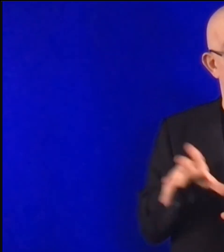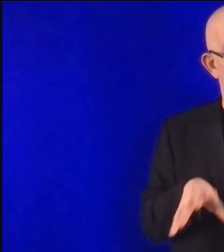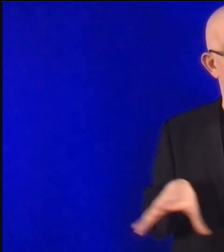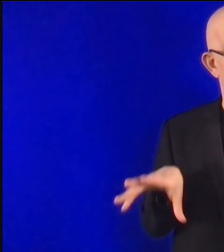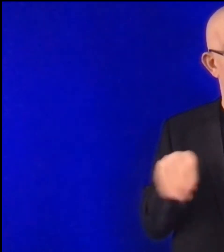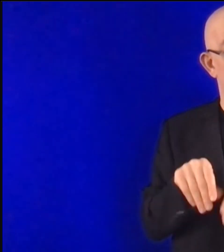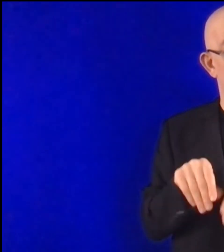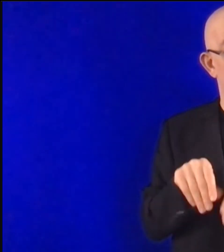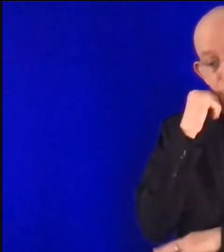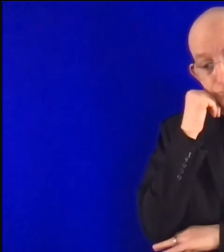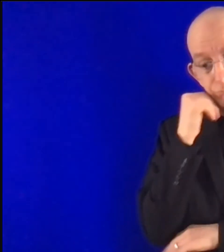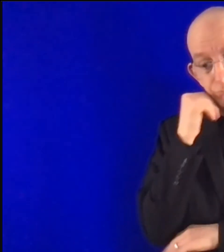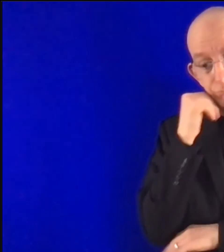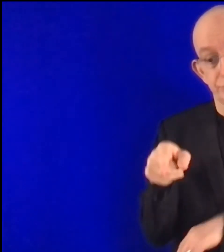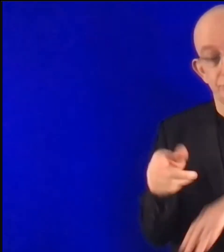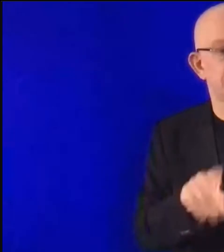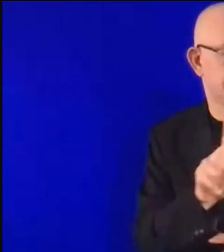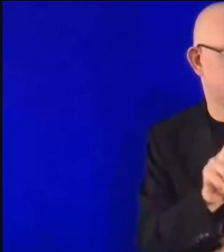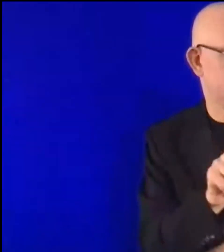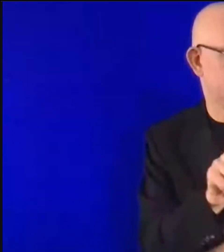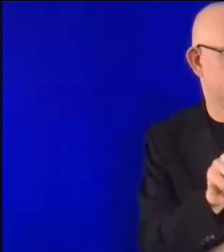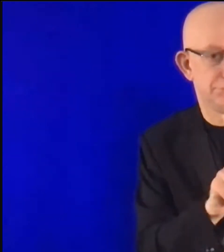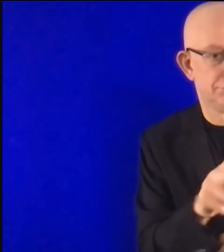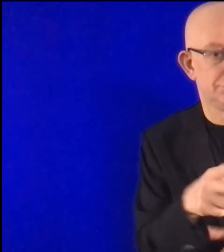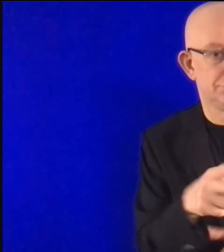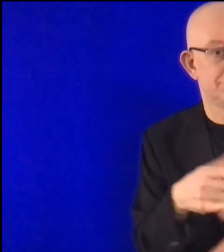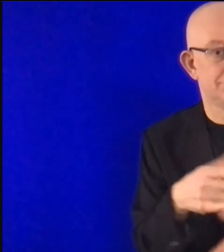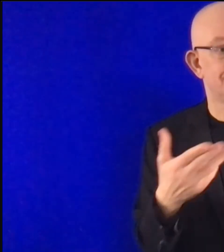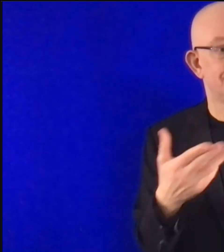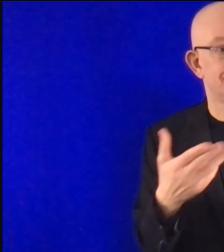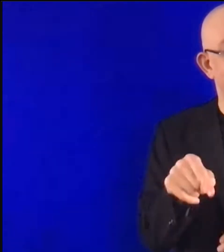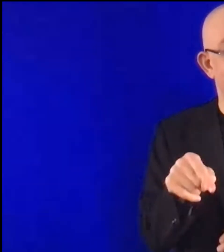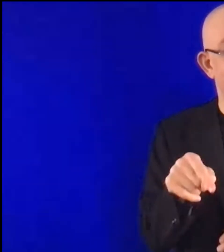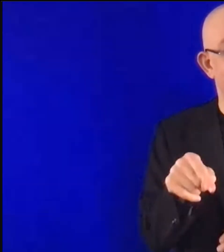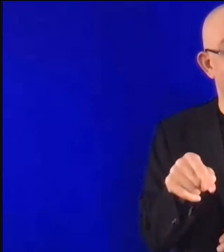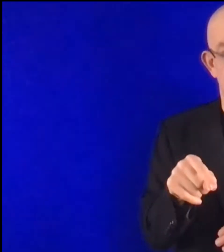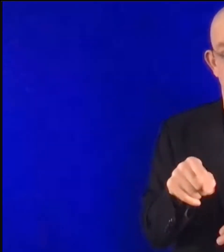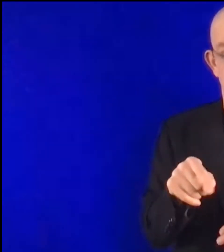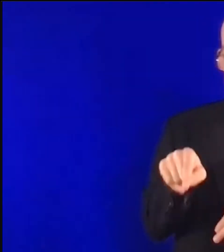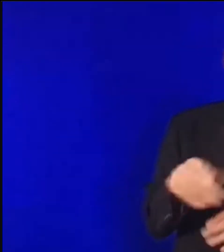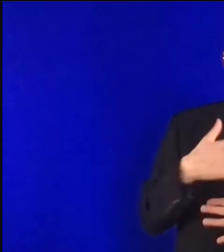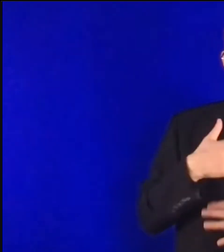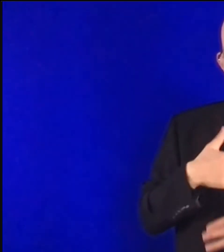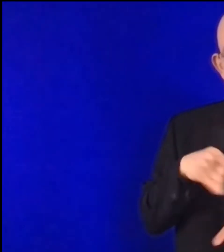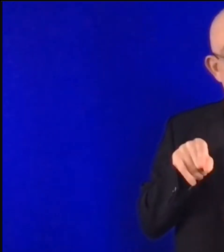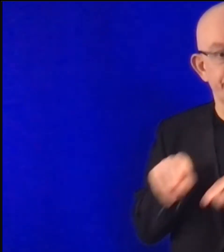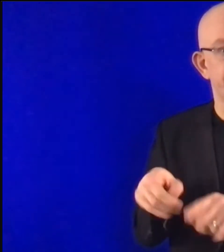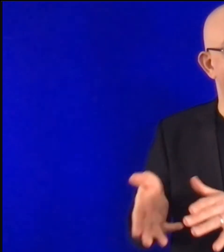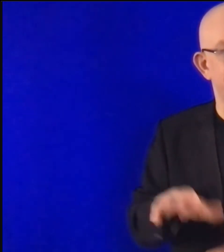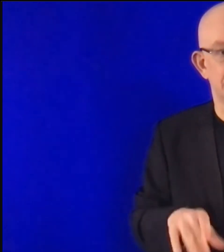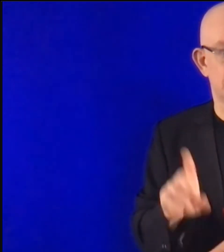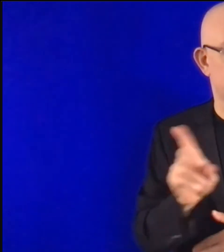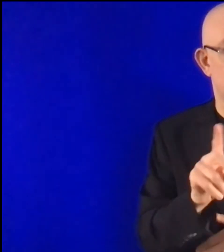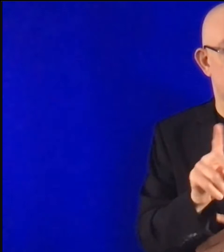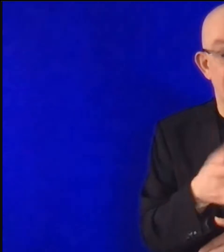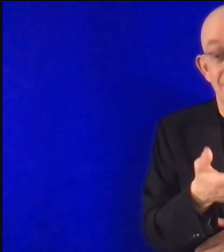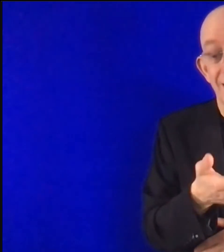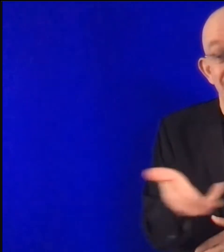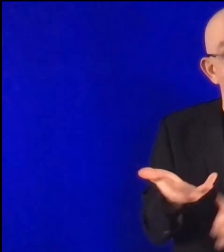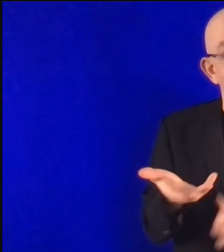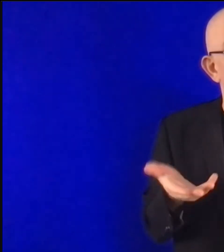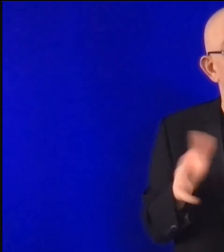they are dying because of ignorance and neglect and lack of care. So the families think women with disabilities